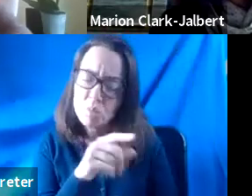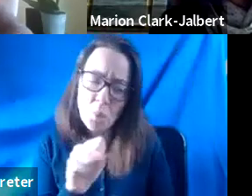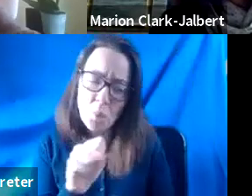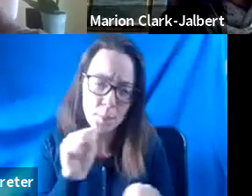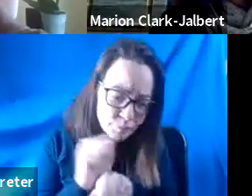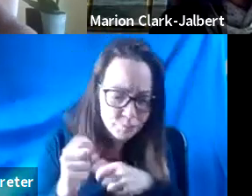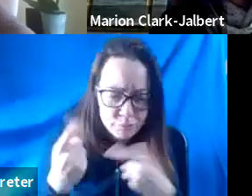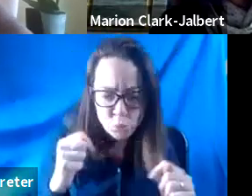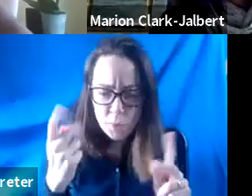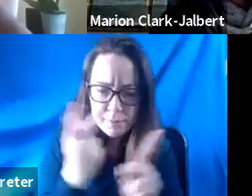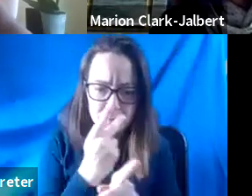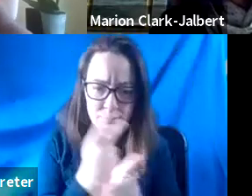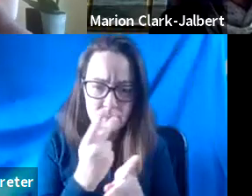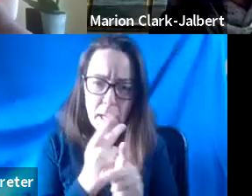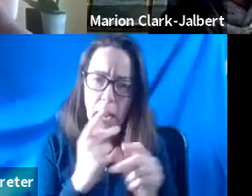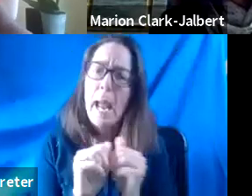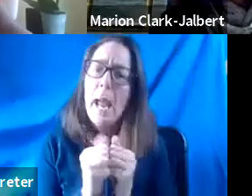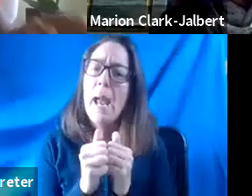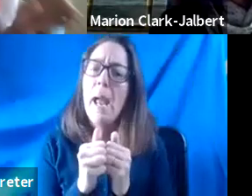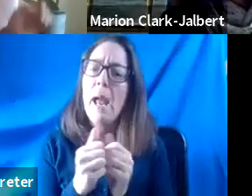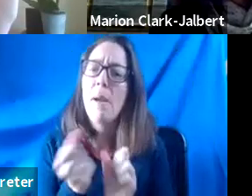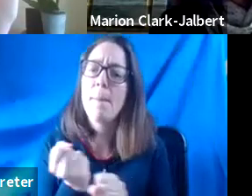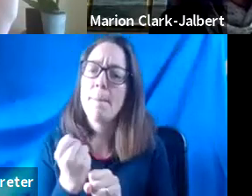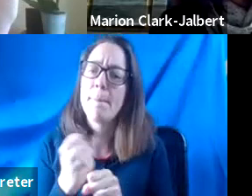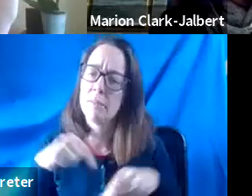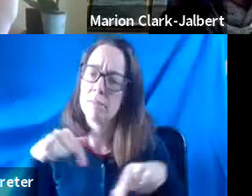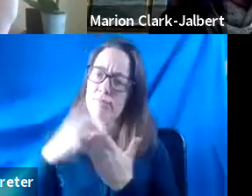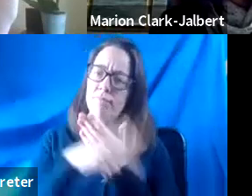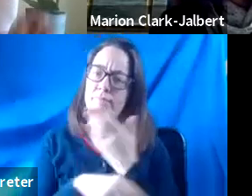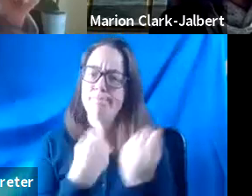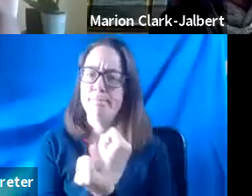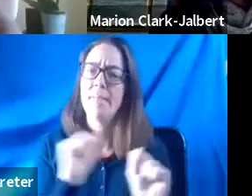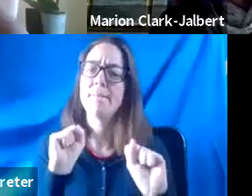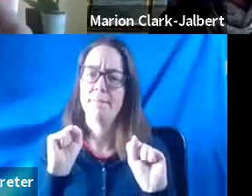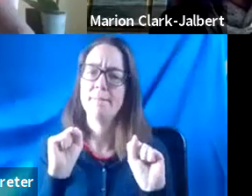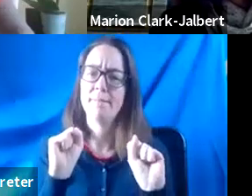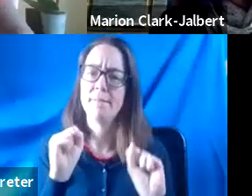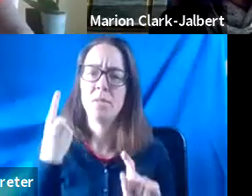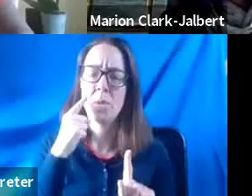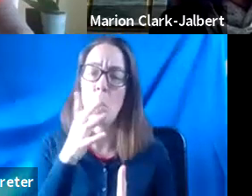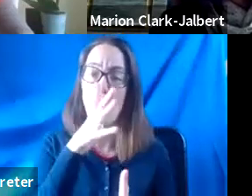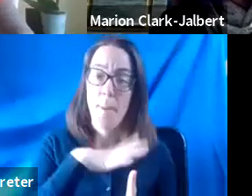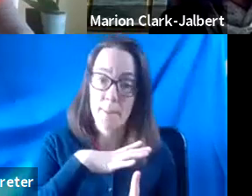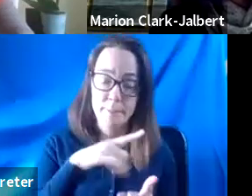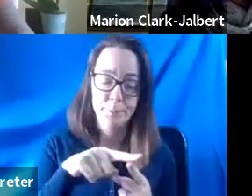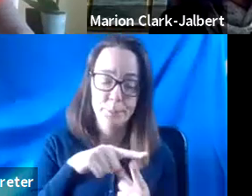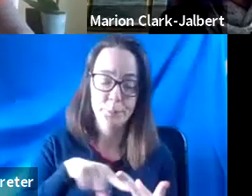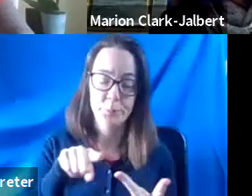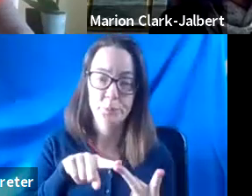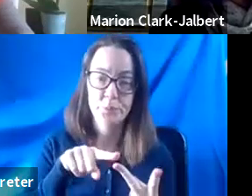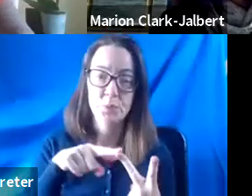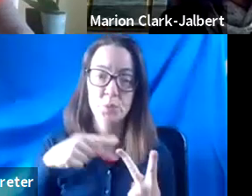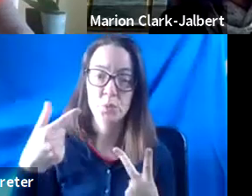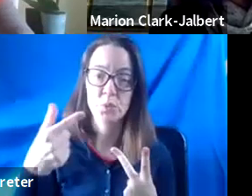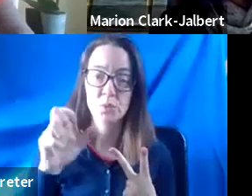our programs and our organizations safe places for people who are women and gender nonconforming who have substance